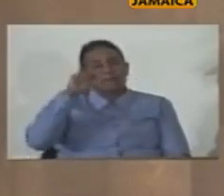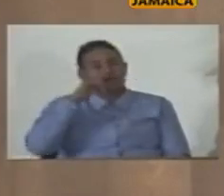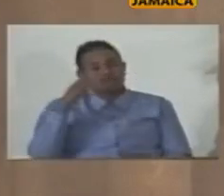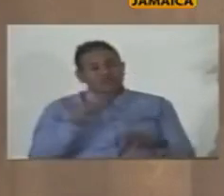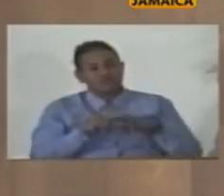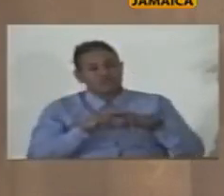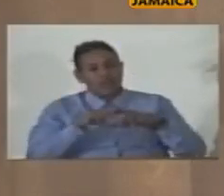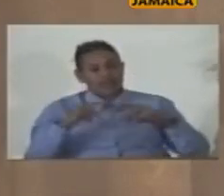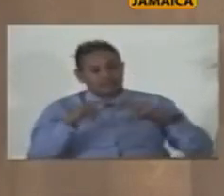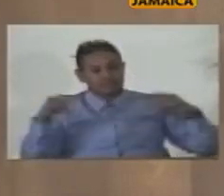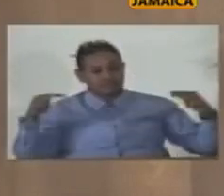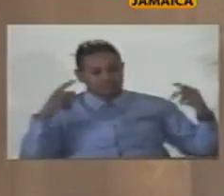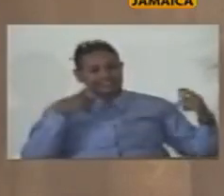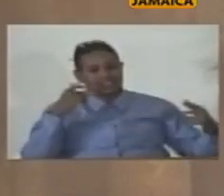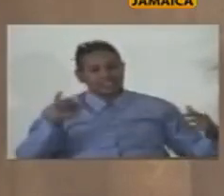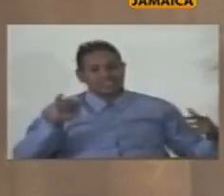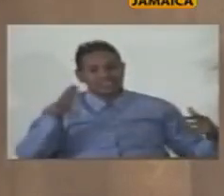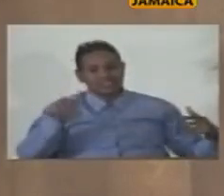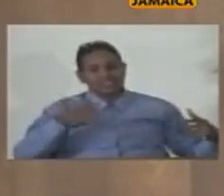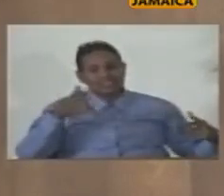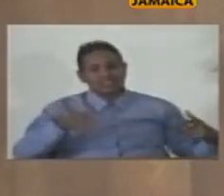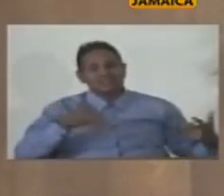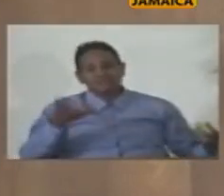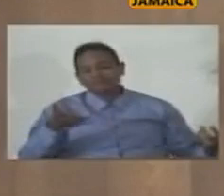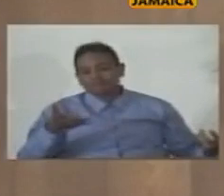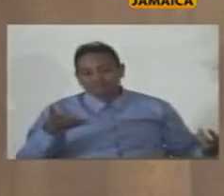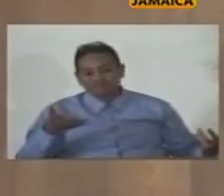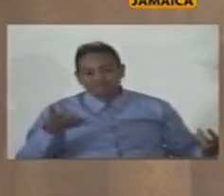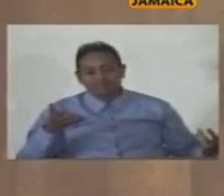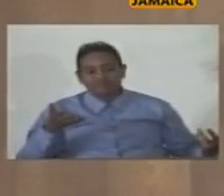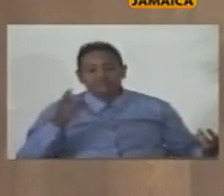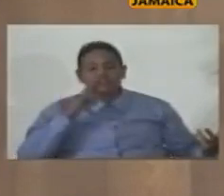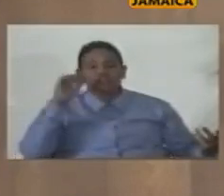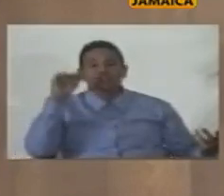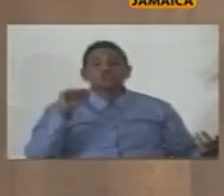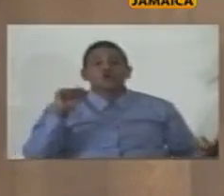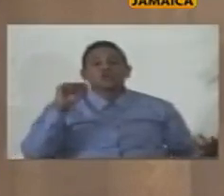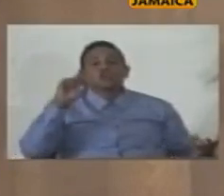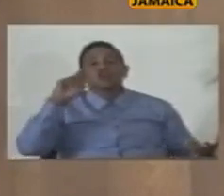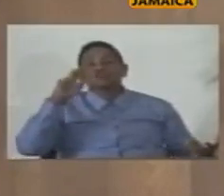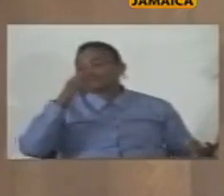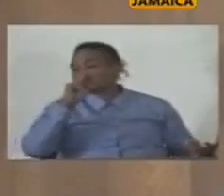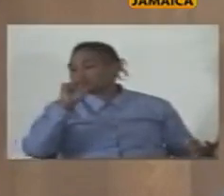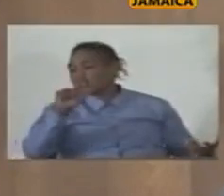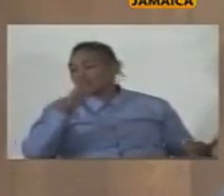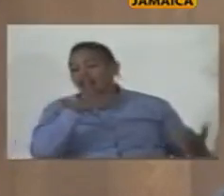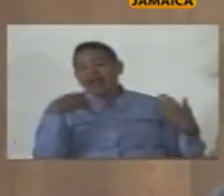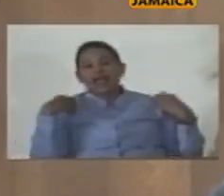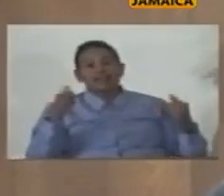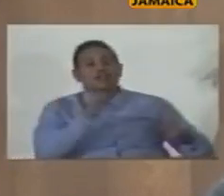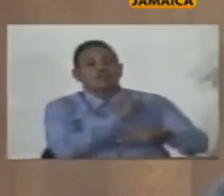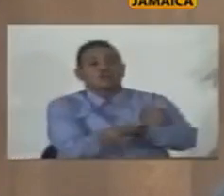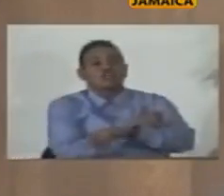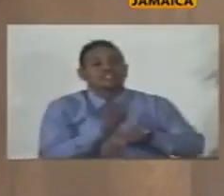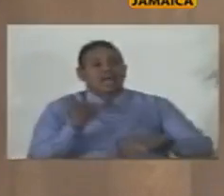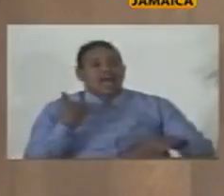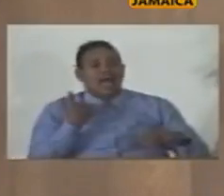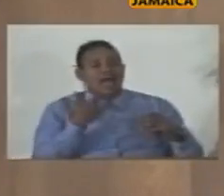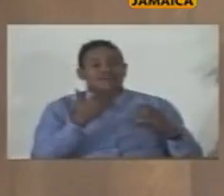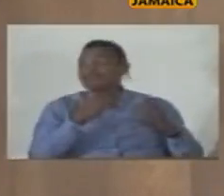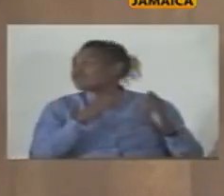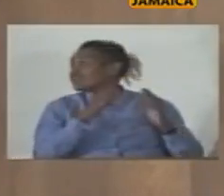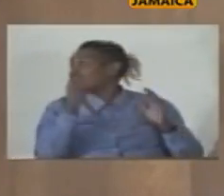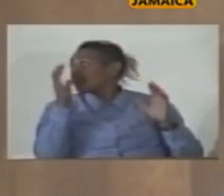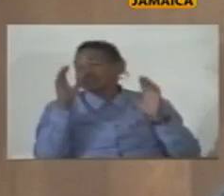are still sitting fallow and bare. The Southern Regional Health Authority has a diagram for a Type 3